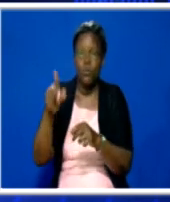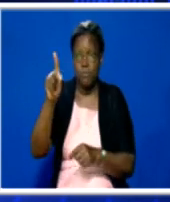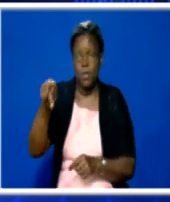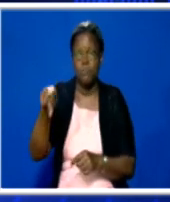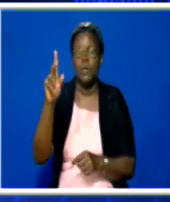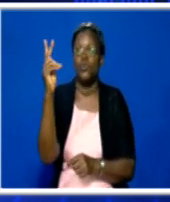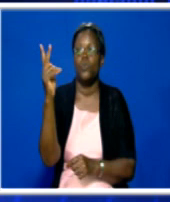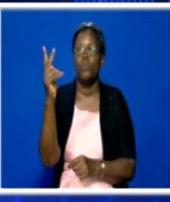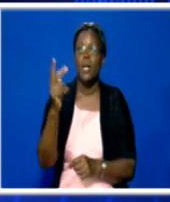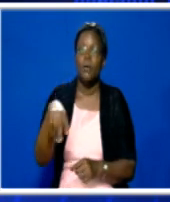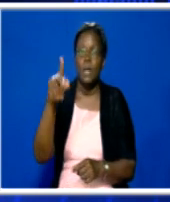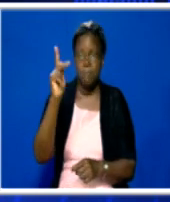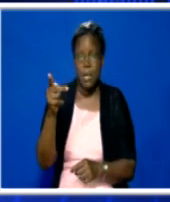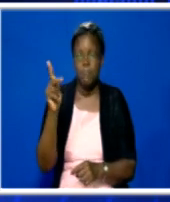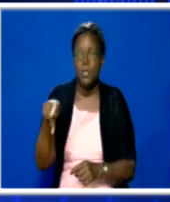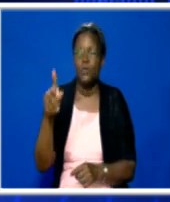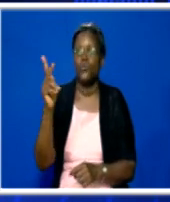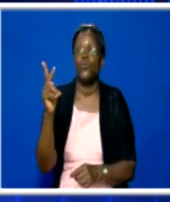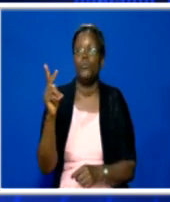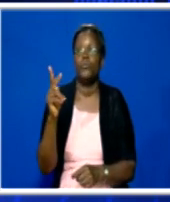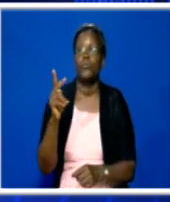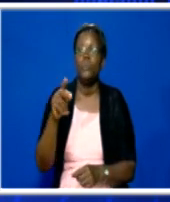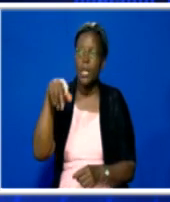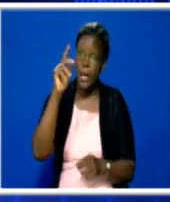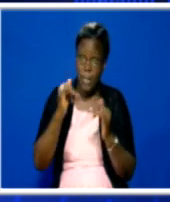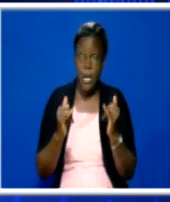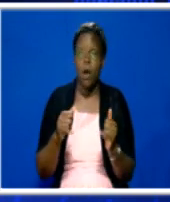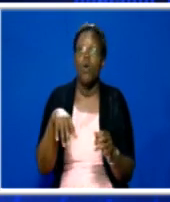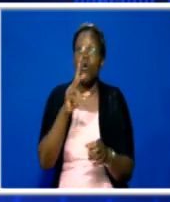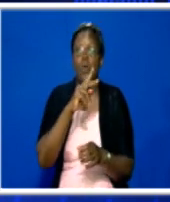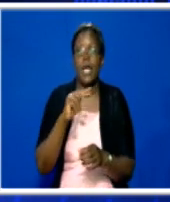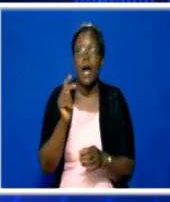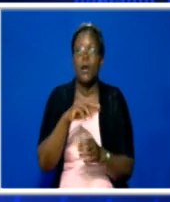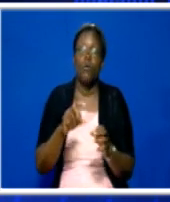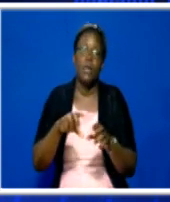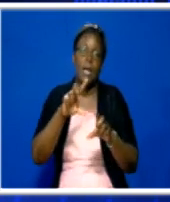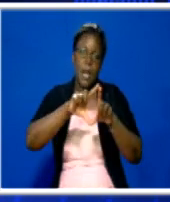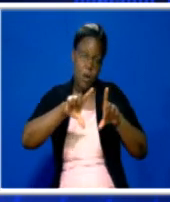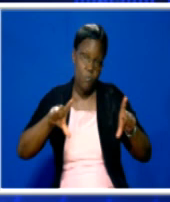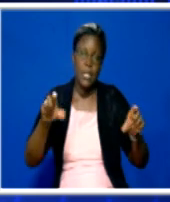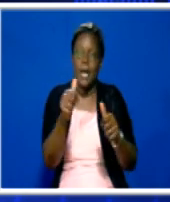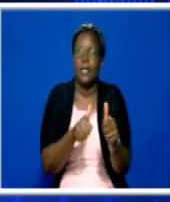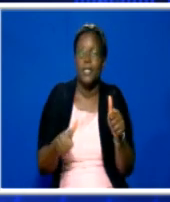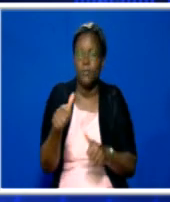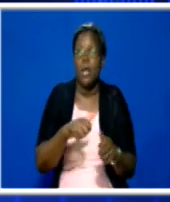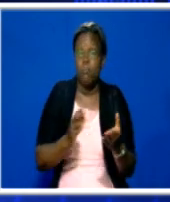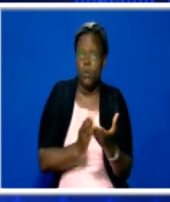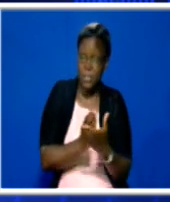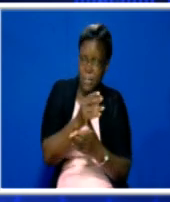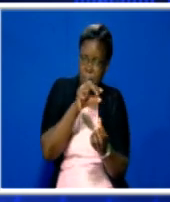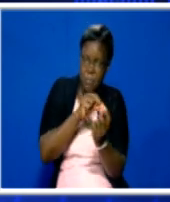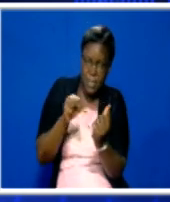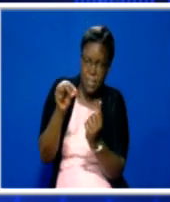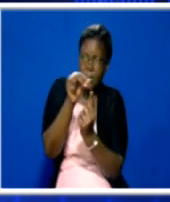that is our pre-primary 2 learners, and today we are on language activities, more specifically